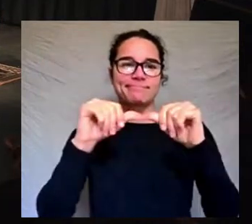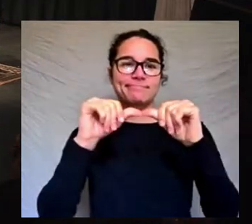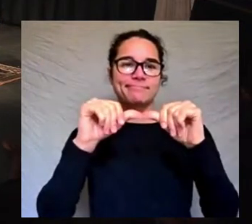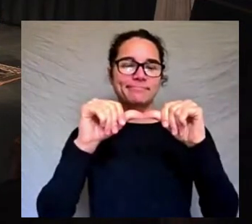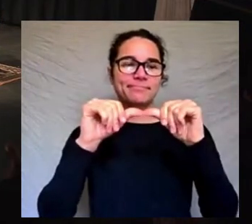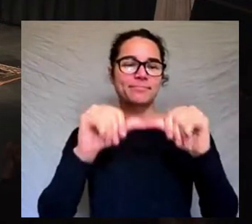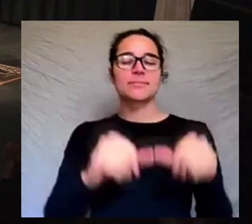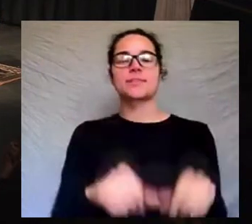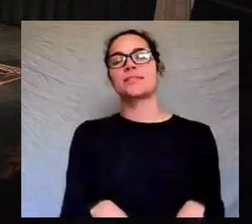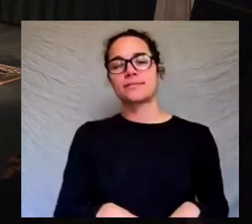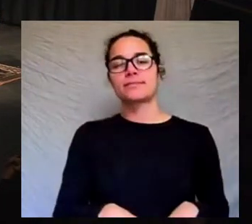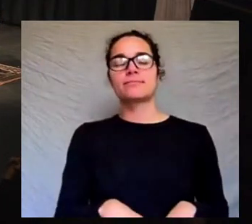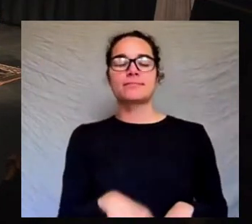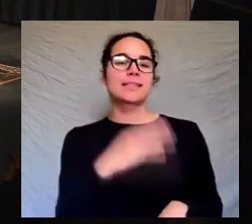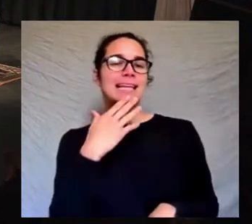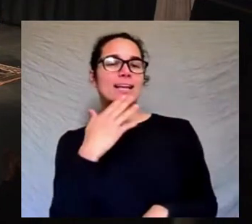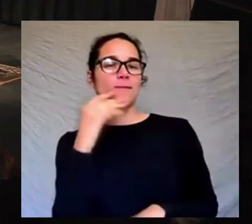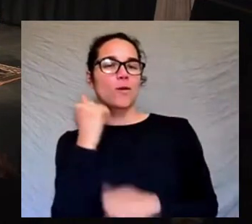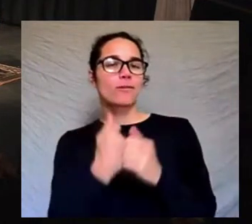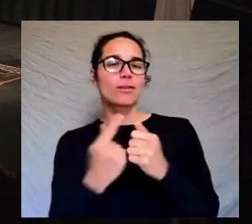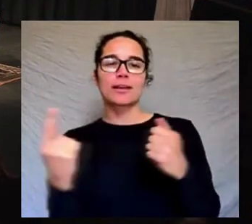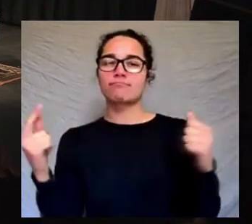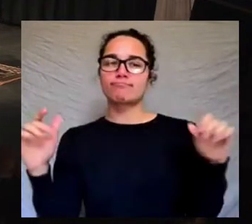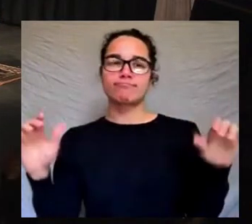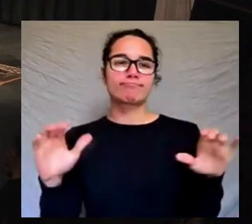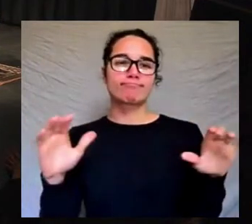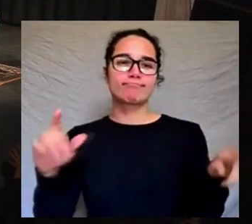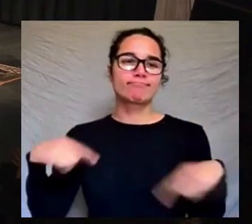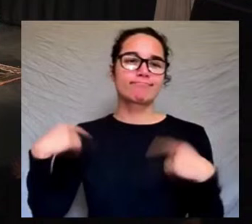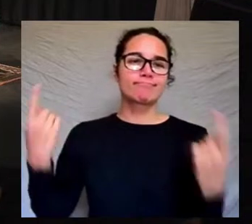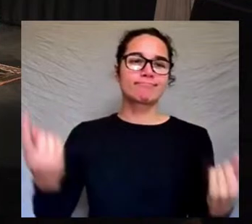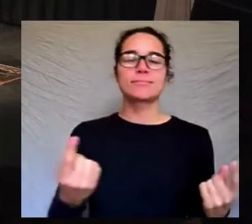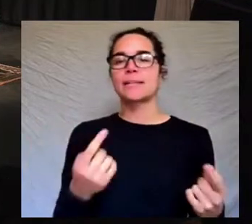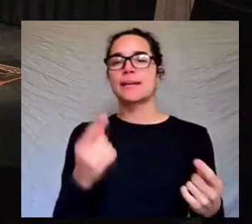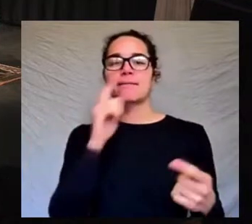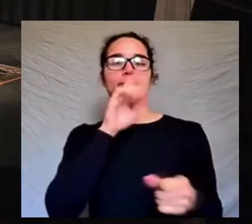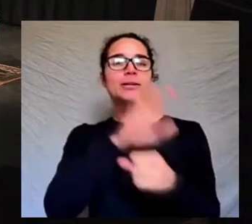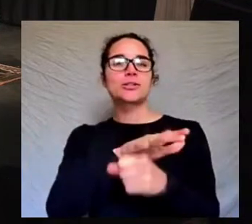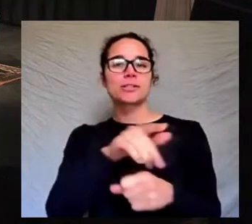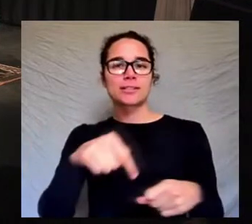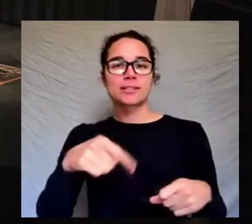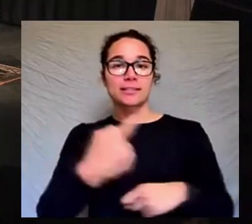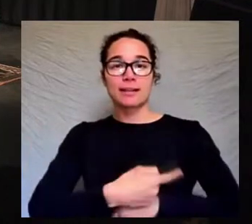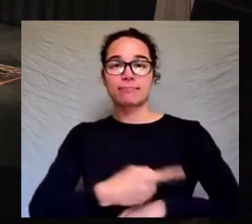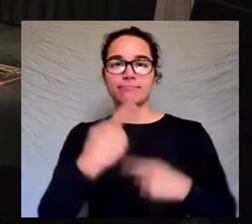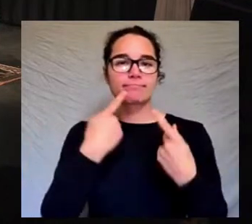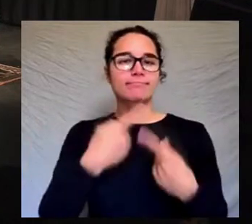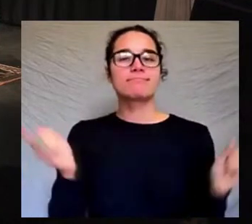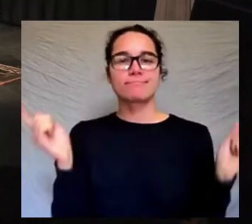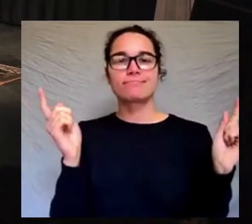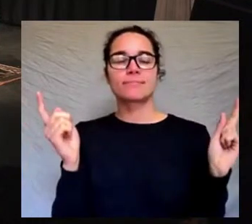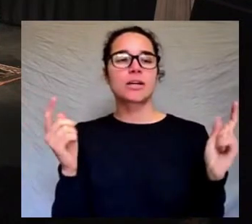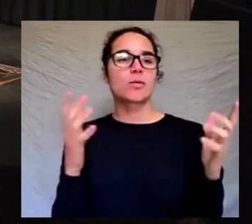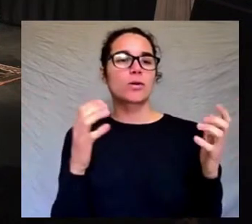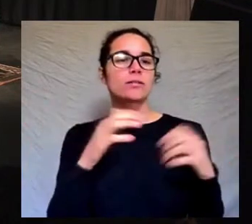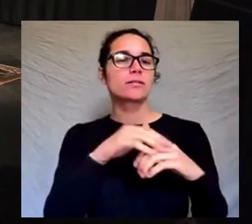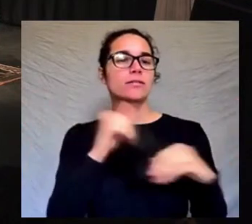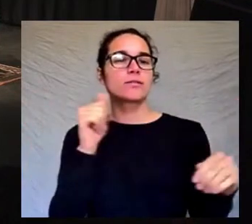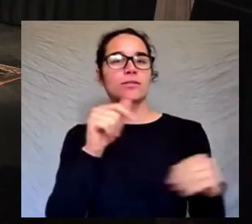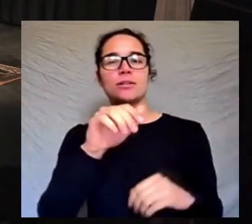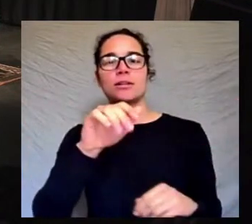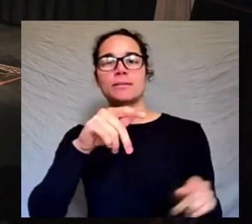Thank you for everything you've done to make this day a success. I want to call out Patricia Leslie, who's behind the curtain